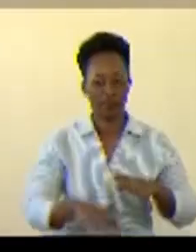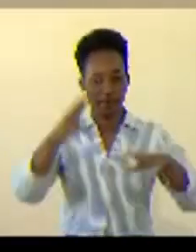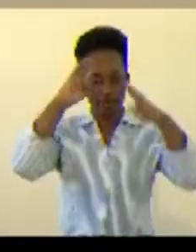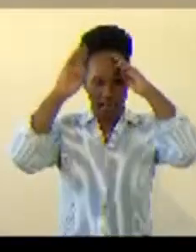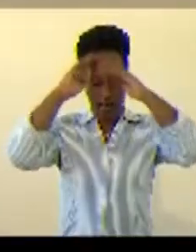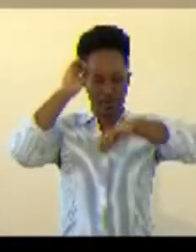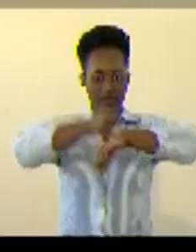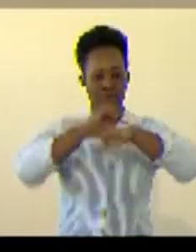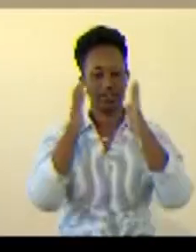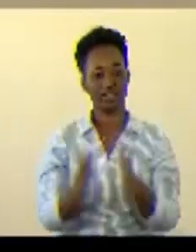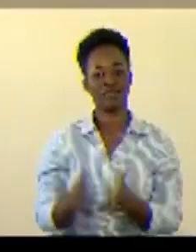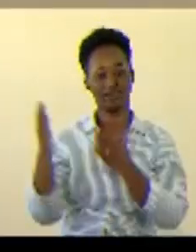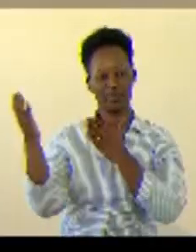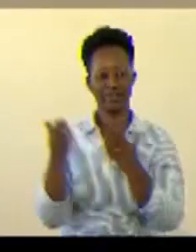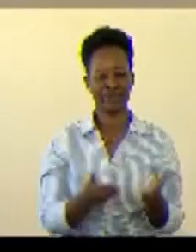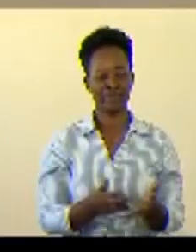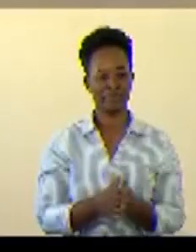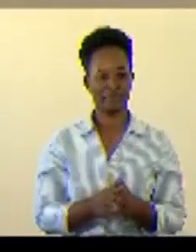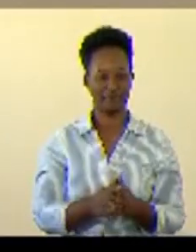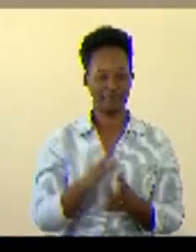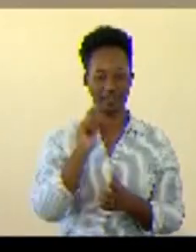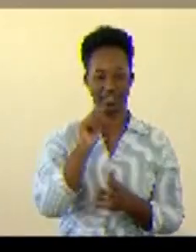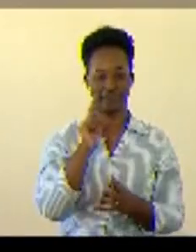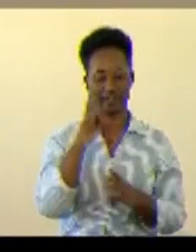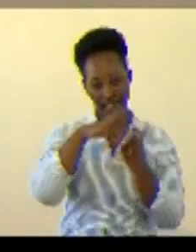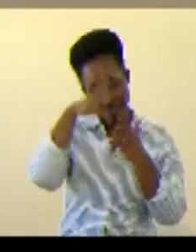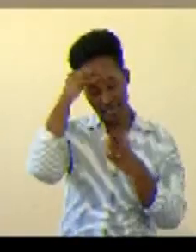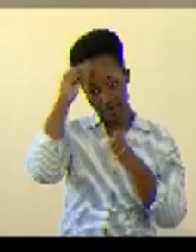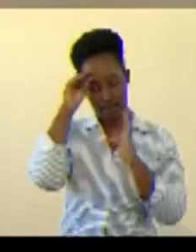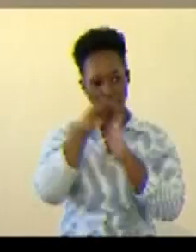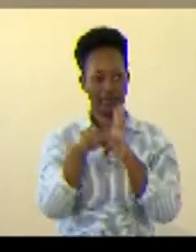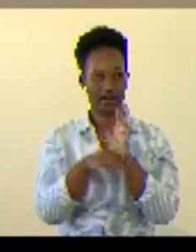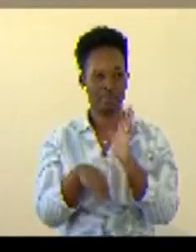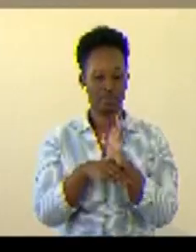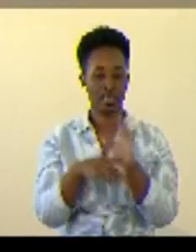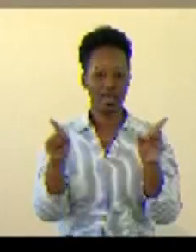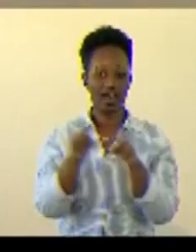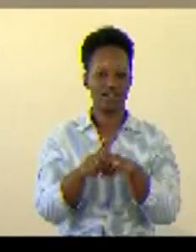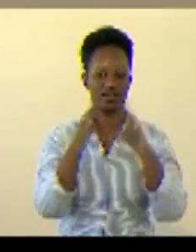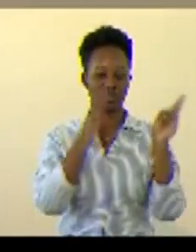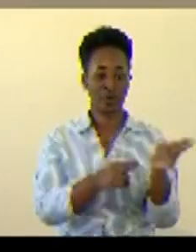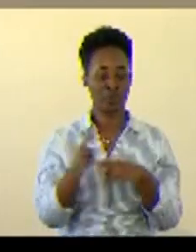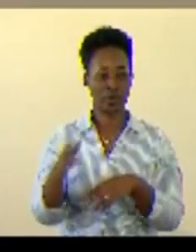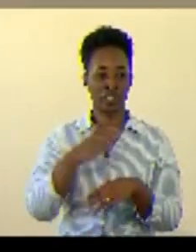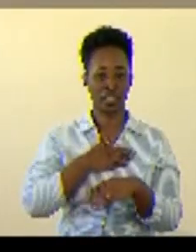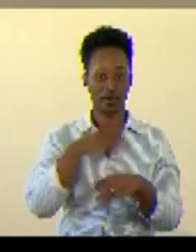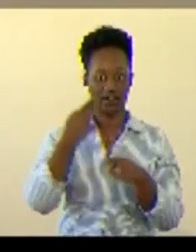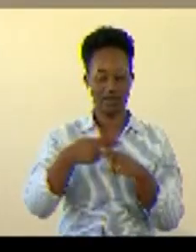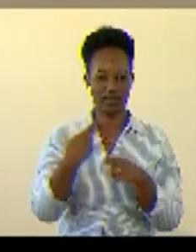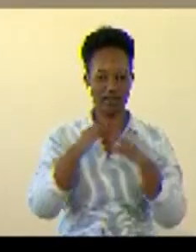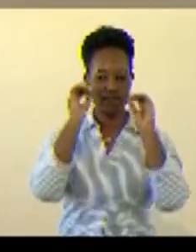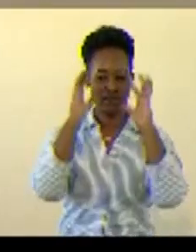Hello students, welcome to the TV learning programs. As usual, I'm teacher